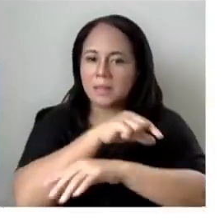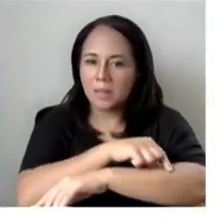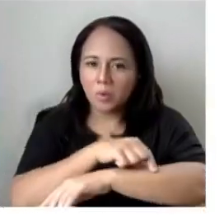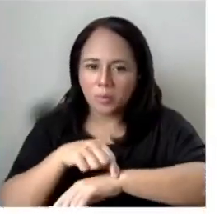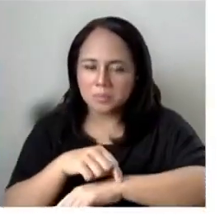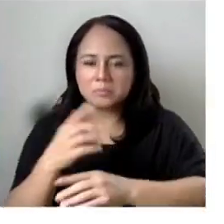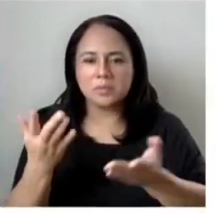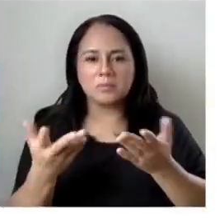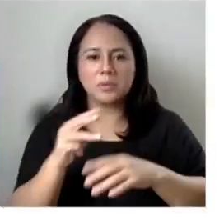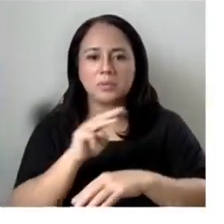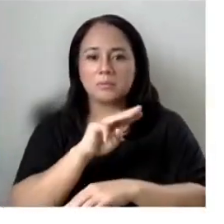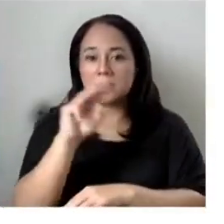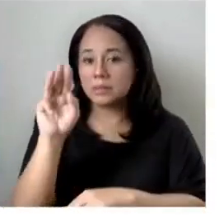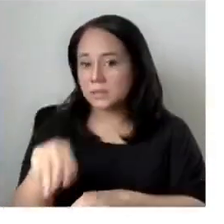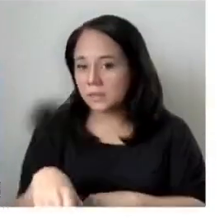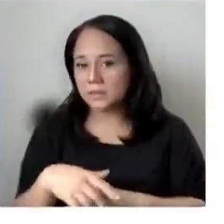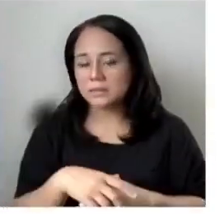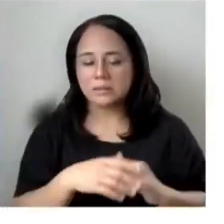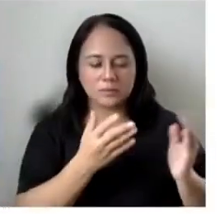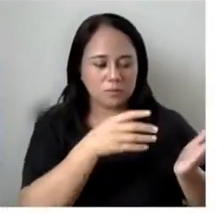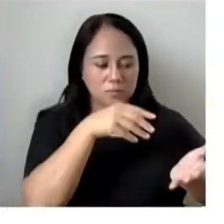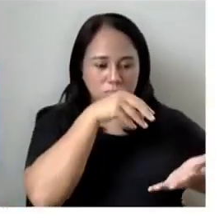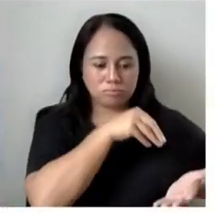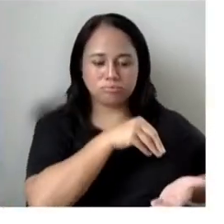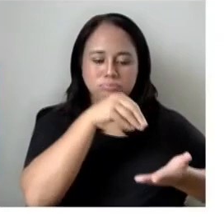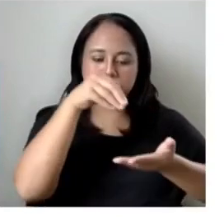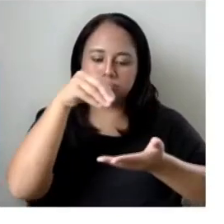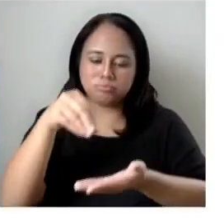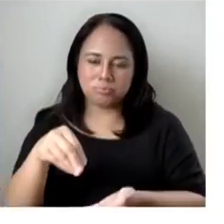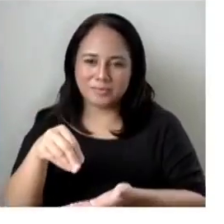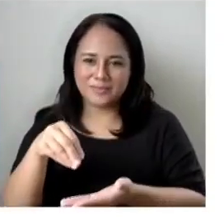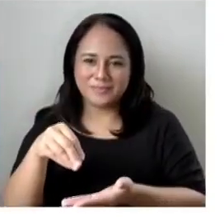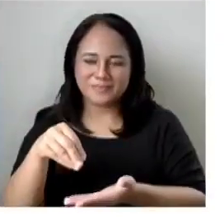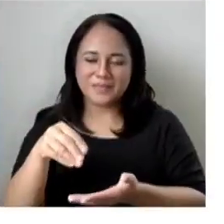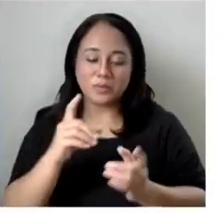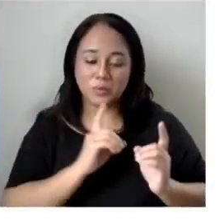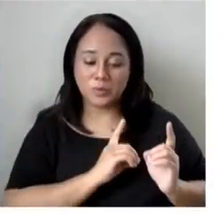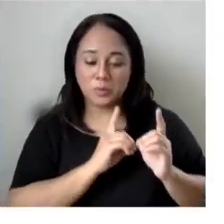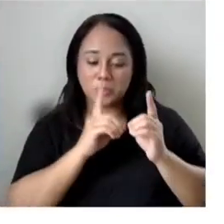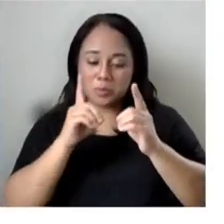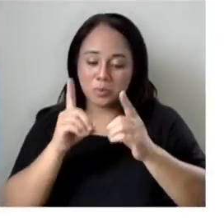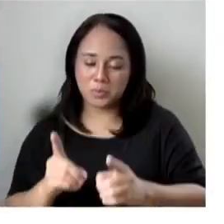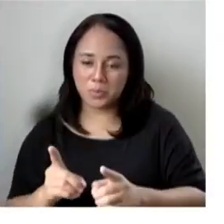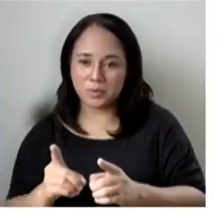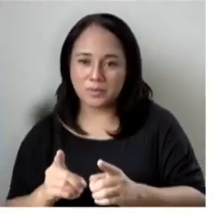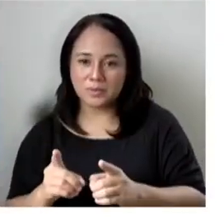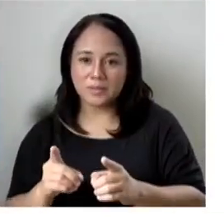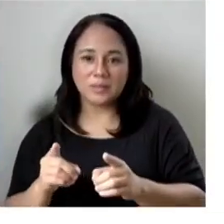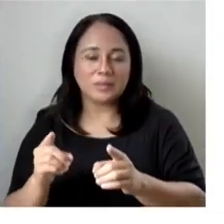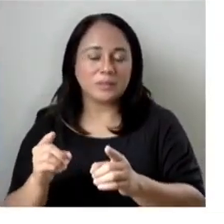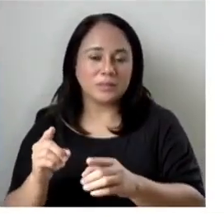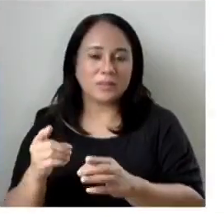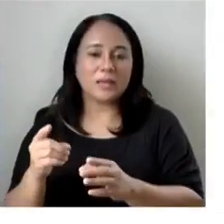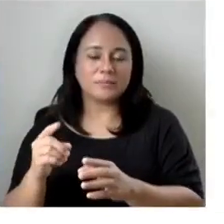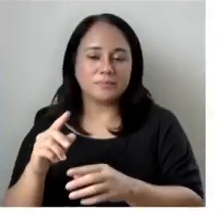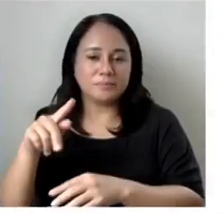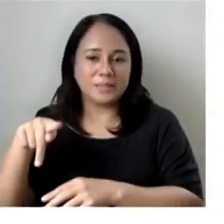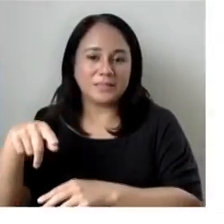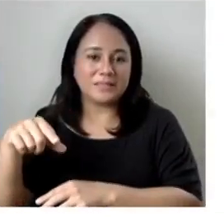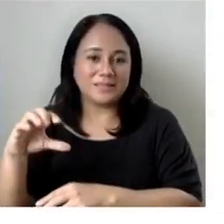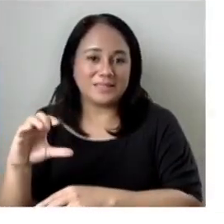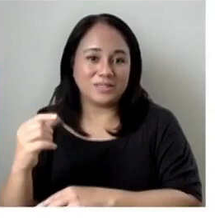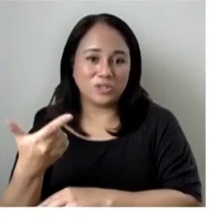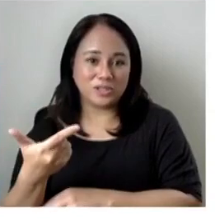in Manila, where they turn over the goodies, mm-hmm. no, the donated stuff to the Philippine Coast Guard or to the Philippine